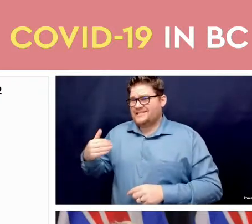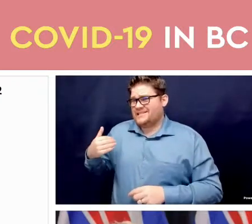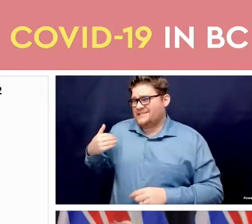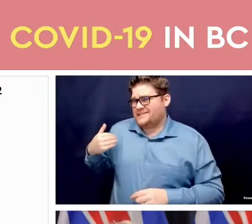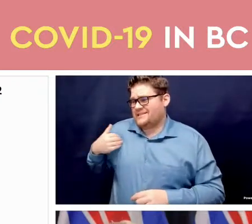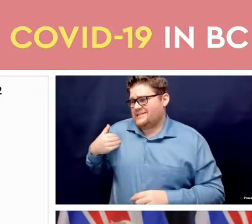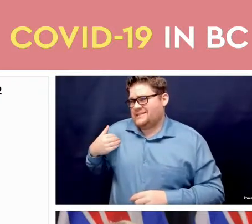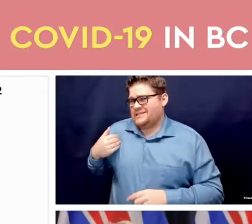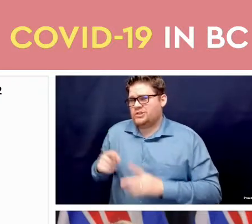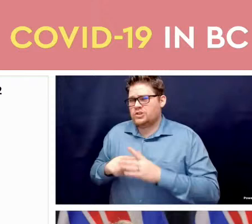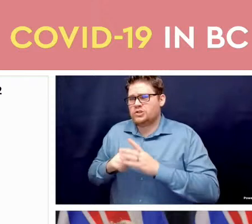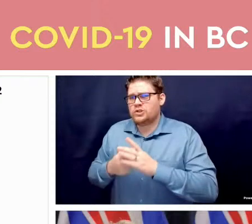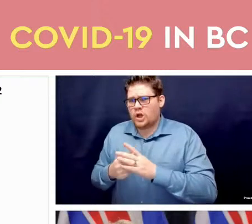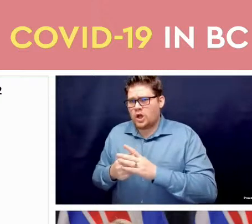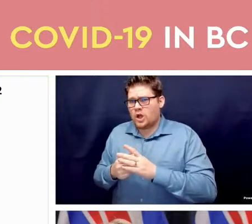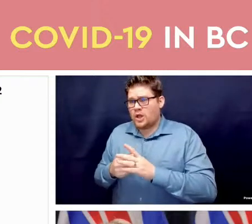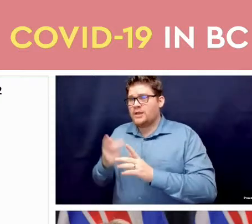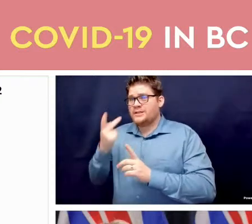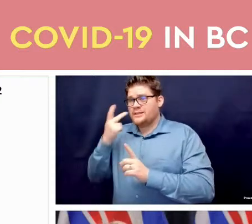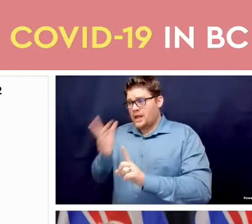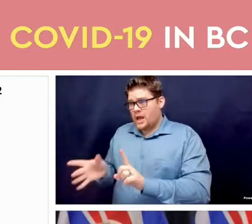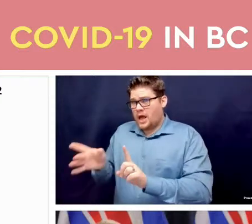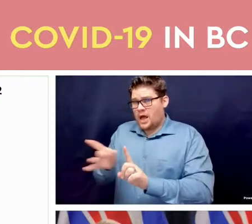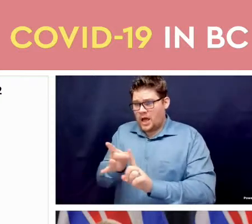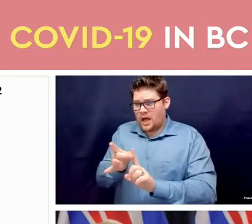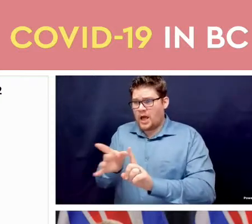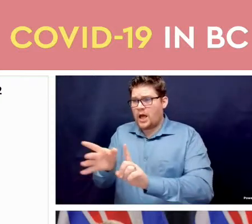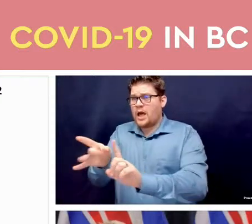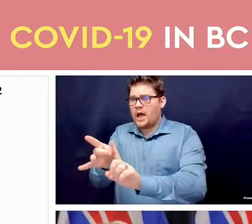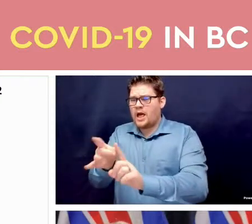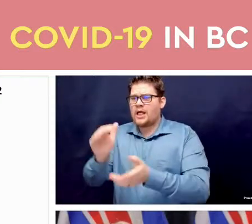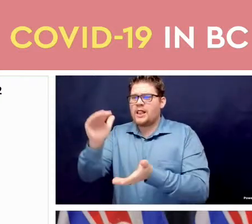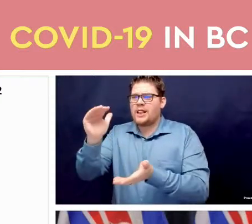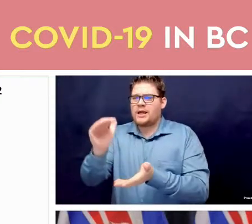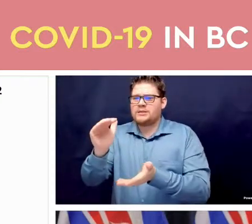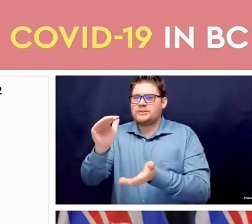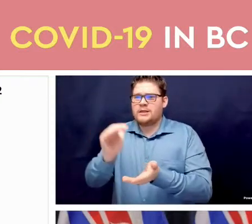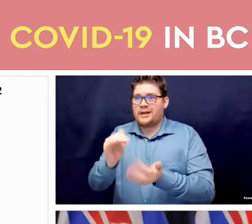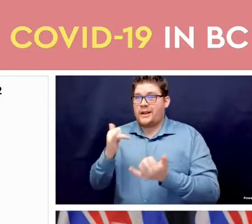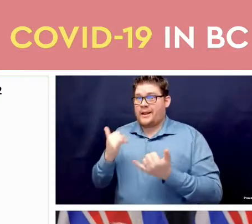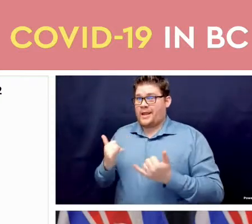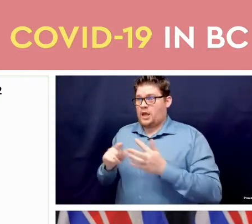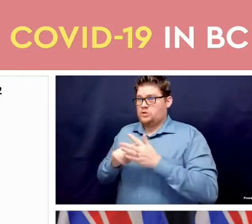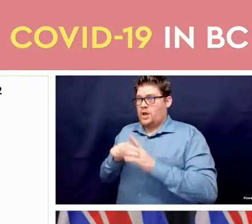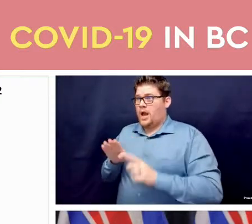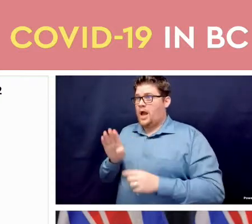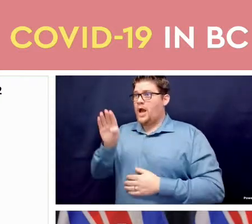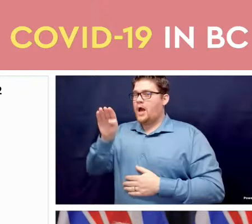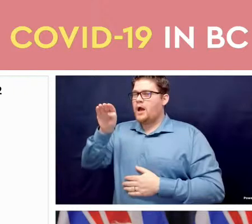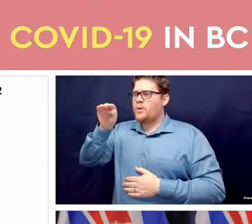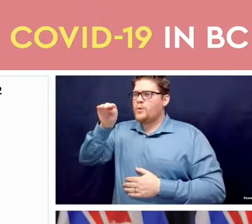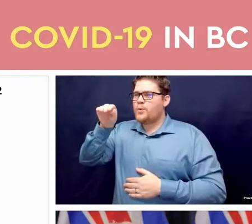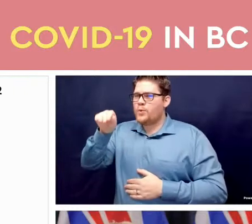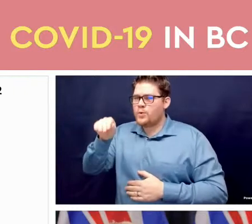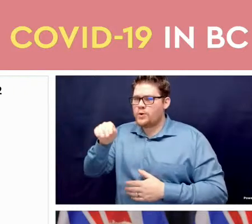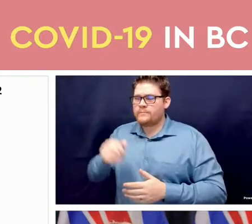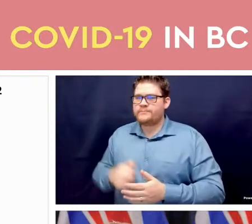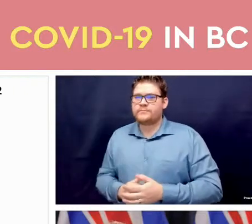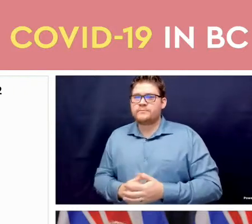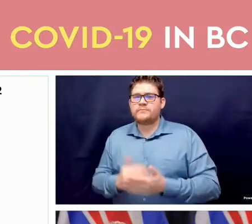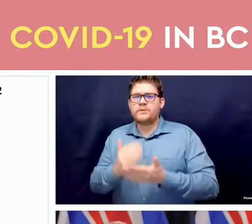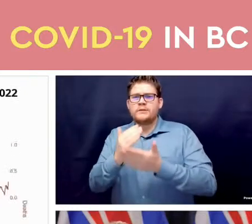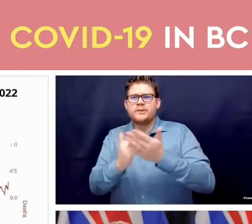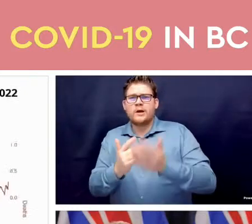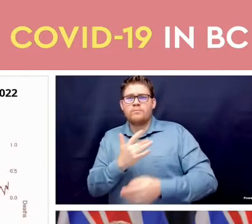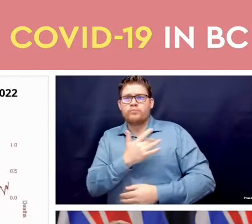Other places in Canada are slightly behind us, and they're still very much on the upswing. So these are the types of things that we